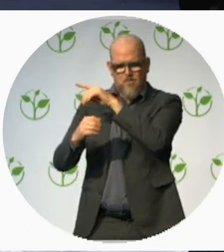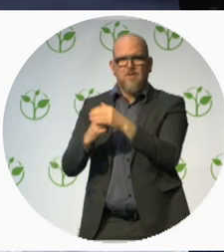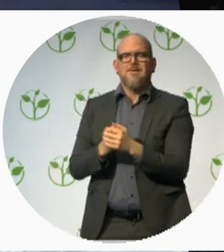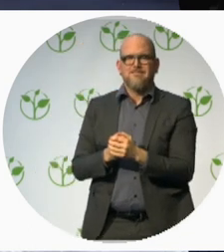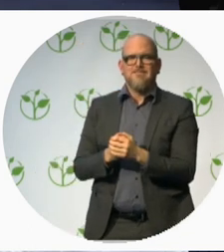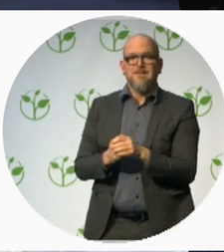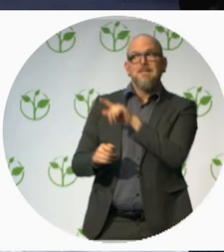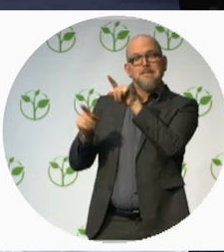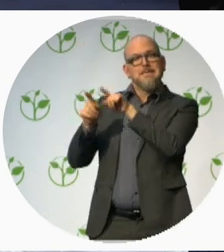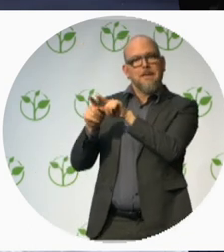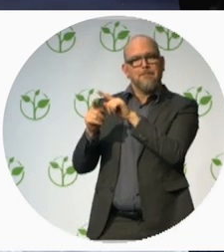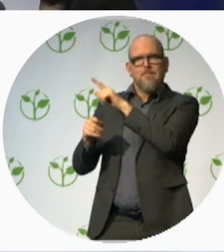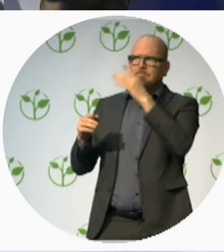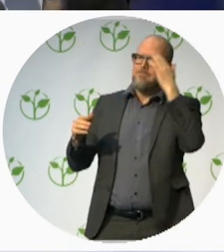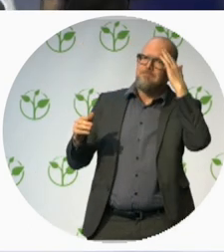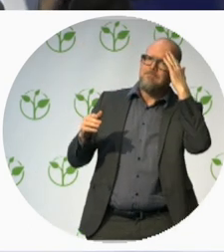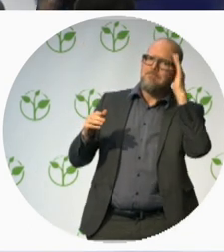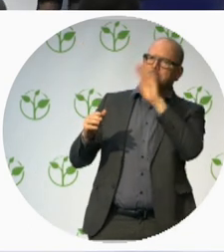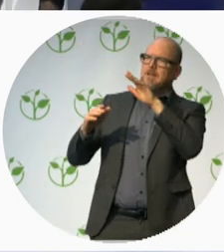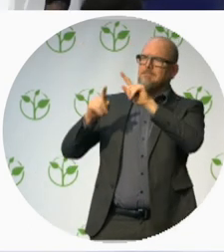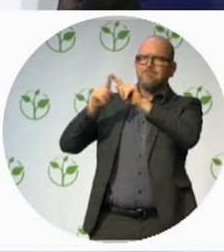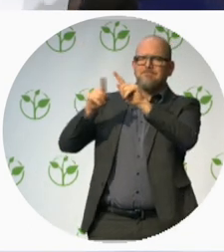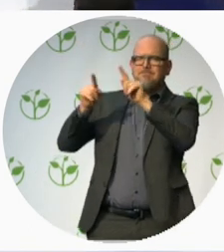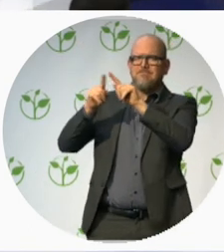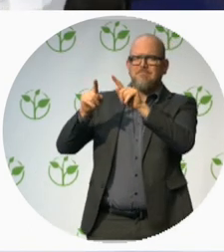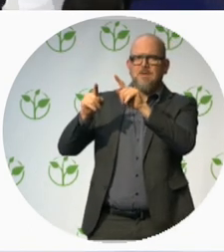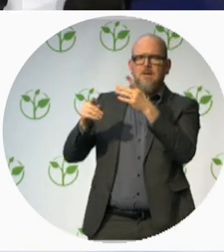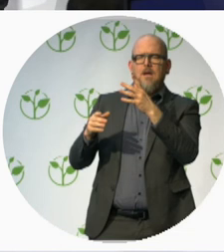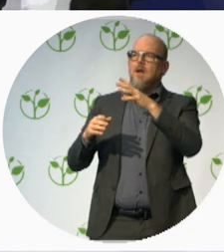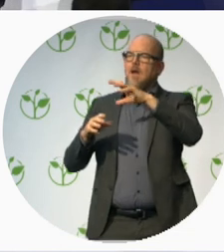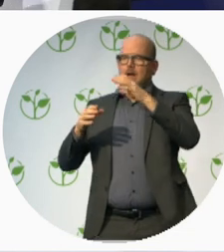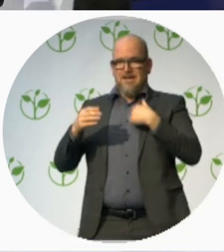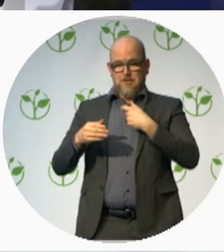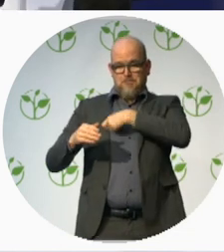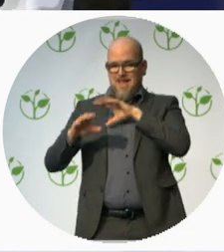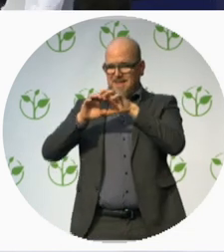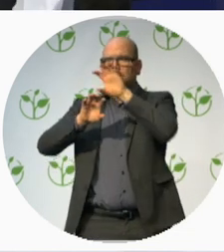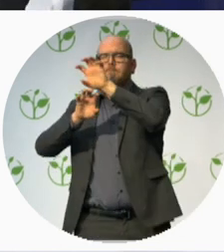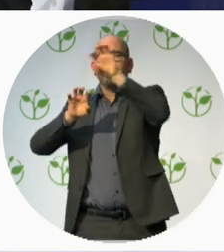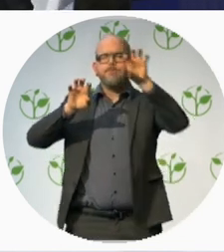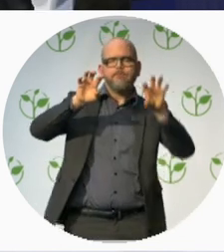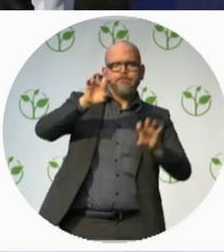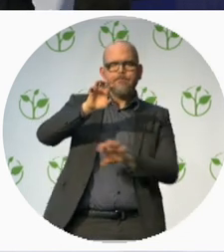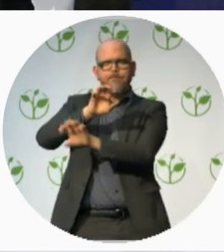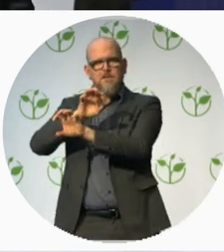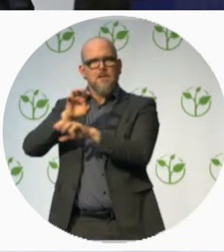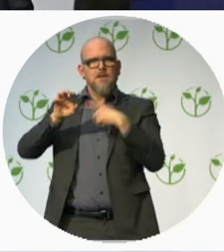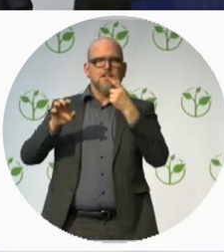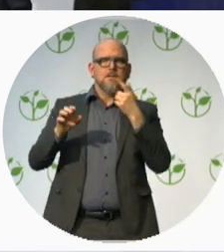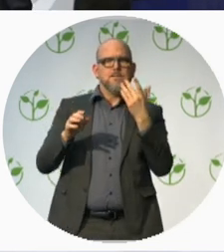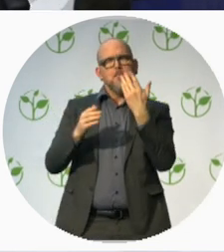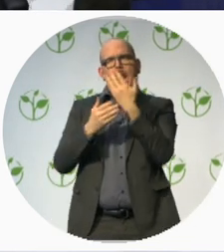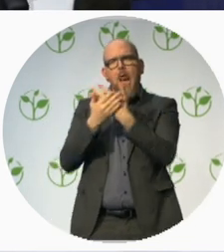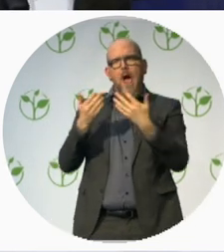of Asturias has begun drafting copies of court verdicts and summonses in easy language for persons with intellectual